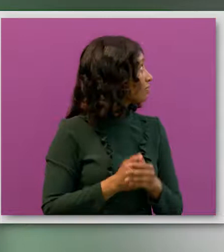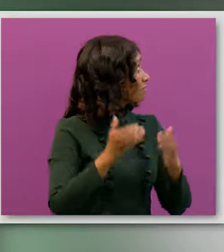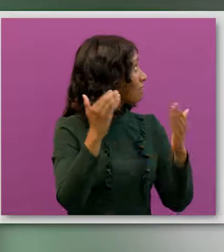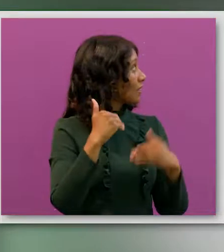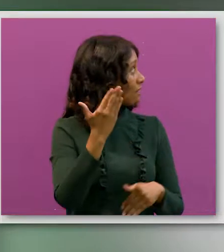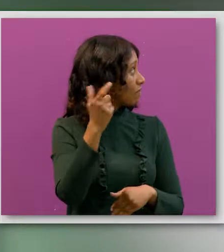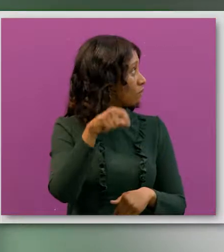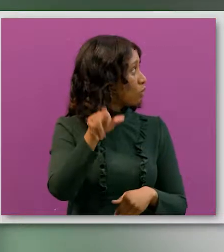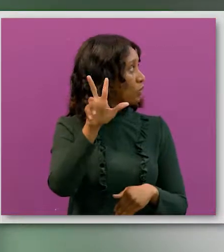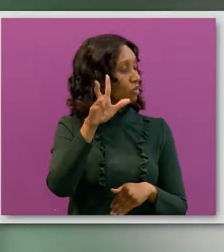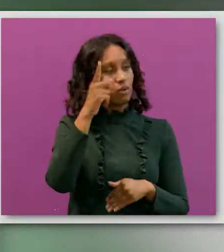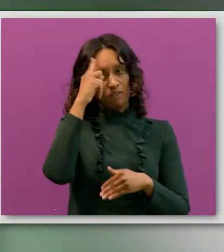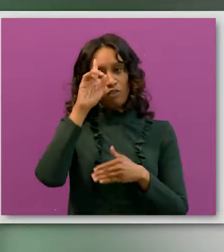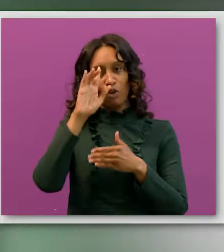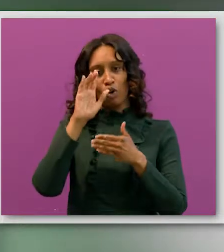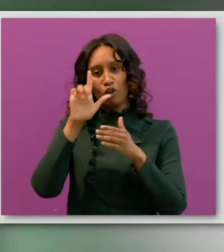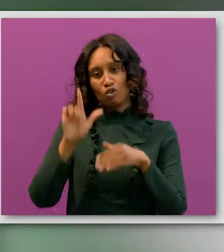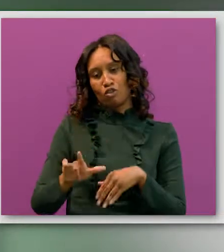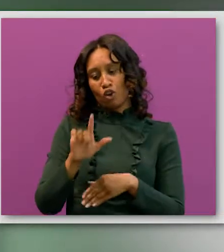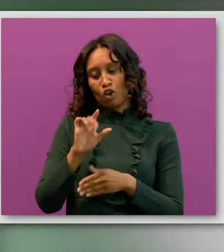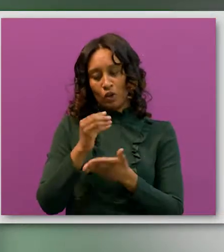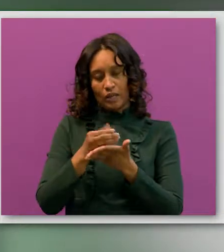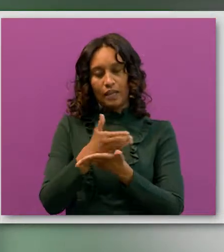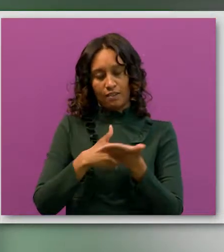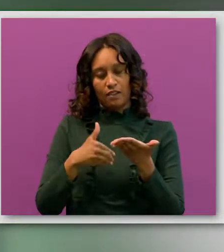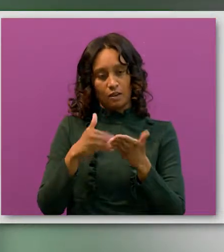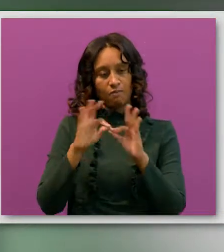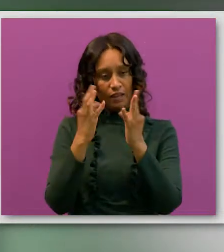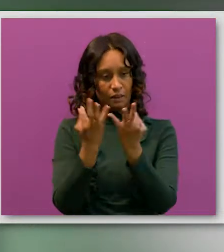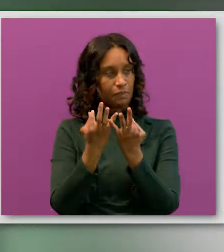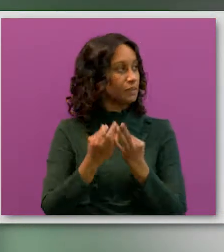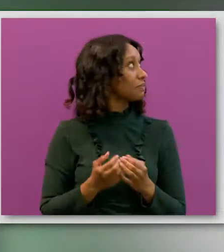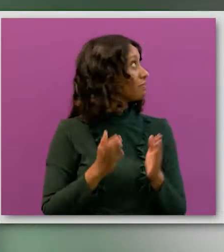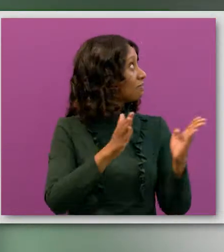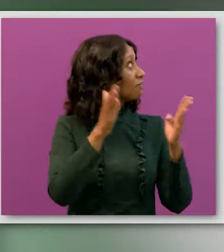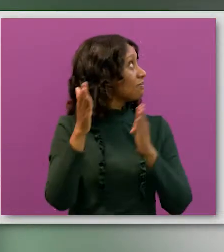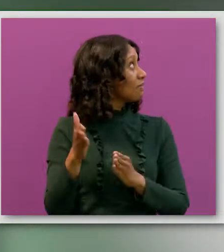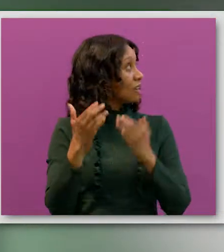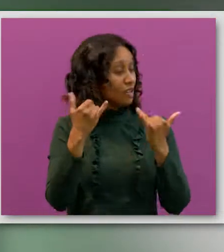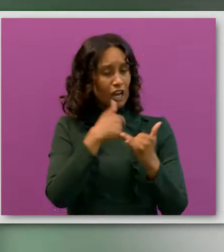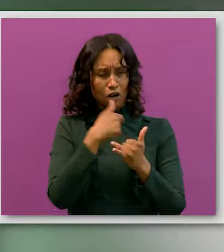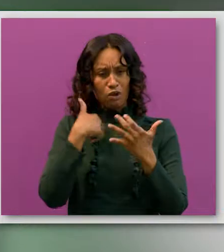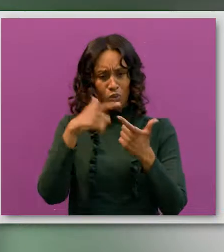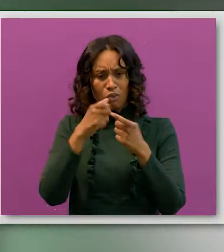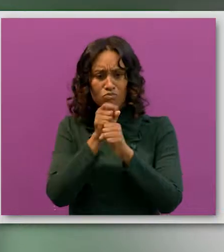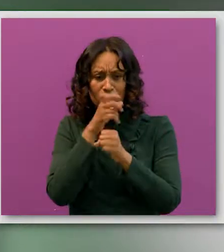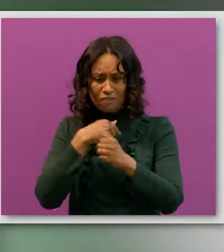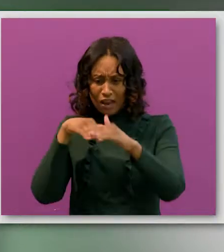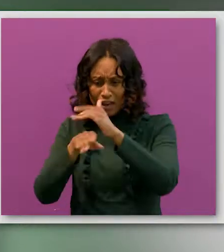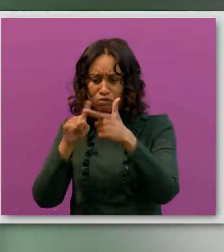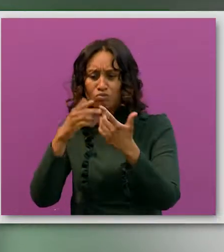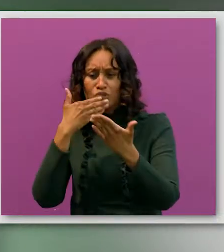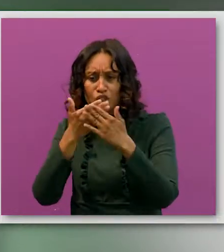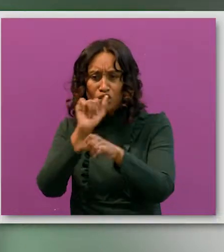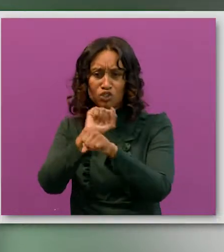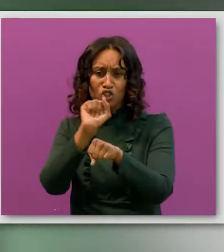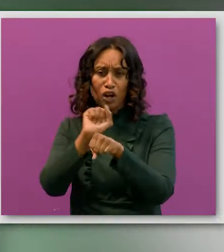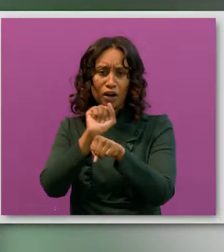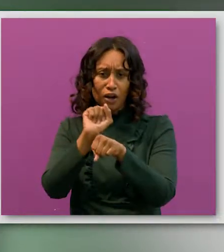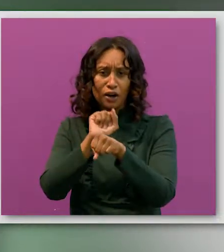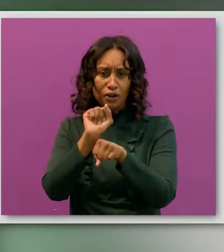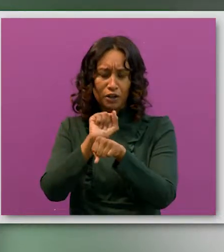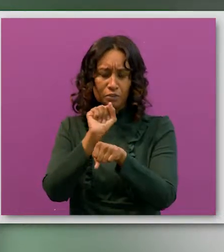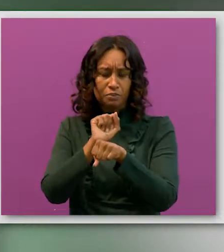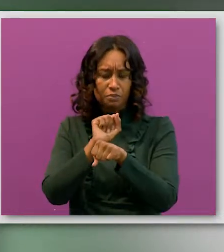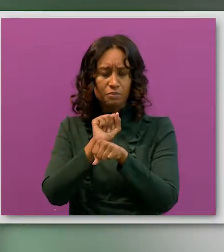Columbia. In the area of jobs and opportunity, we're making investments to make sure that there are access to good paying jobs for the